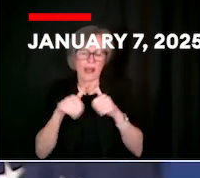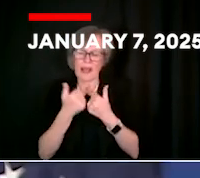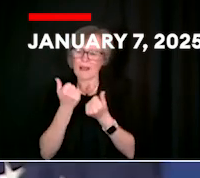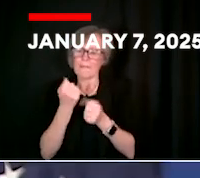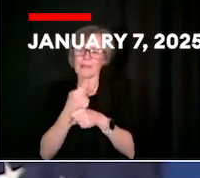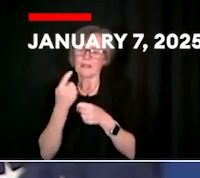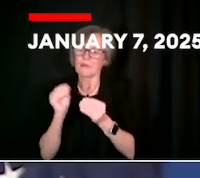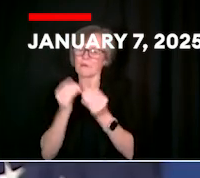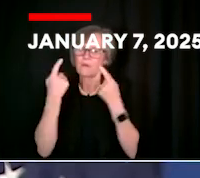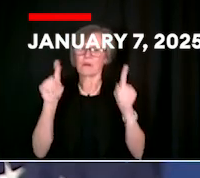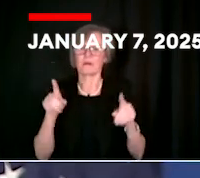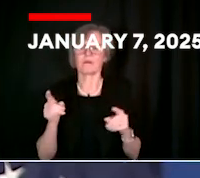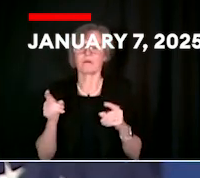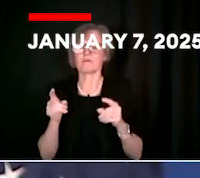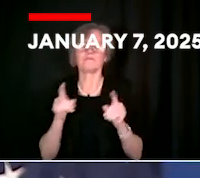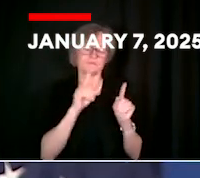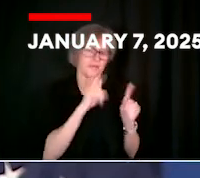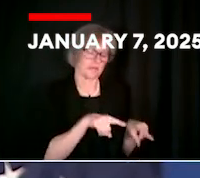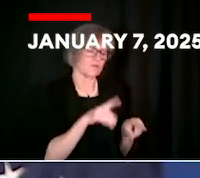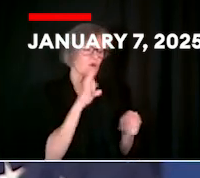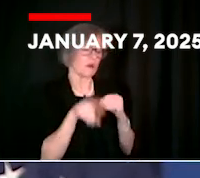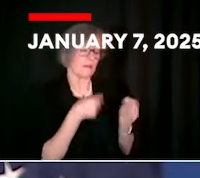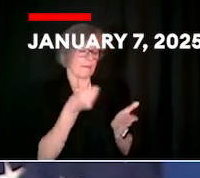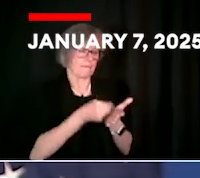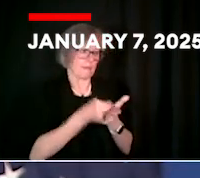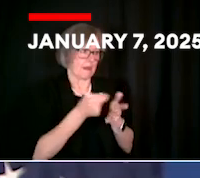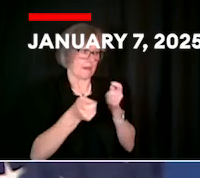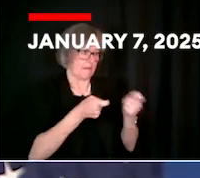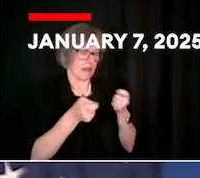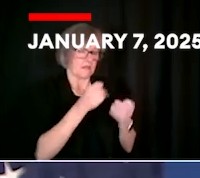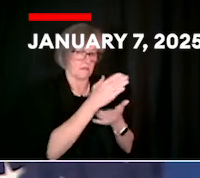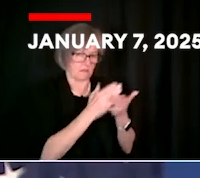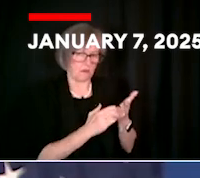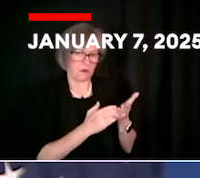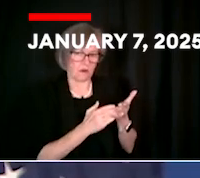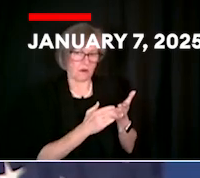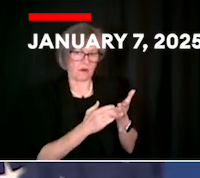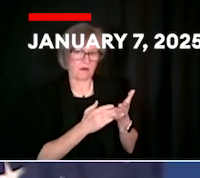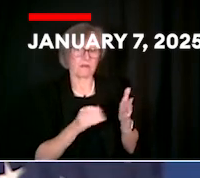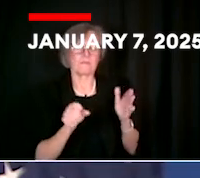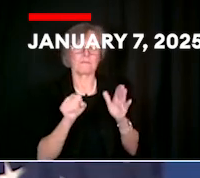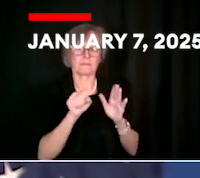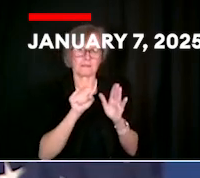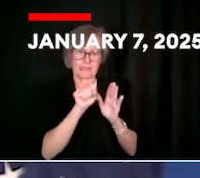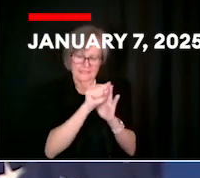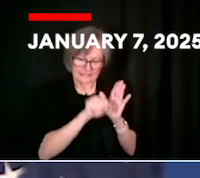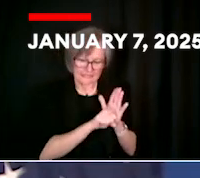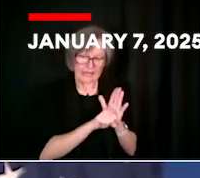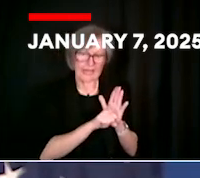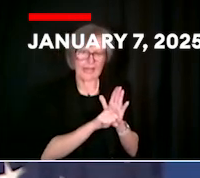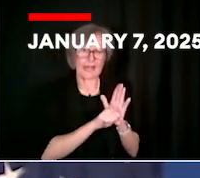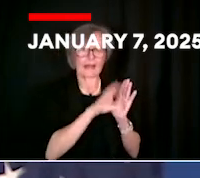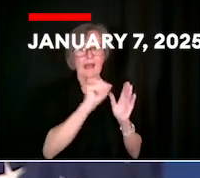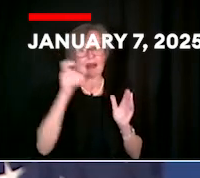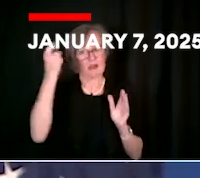with the money management part. The state and the